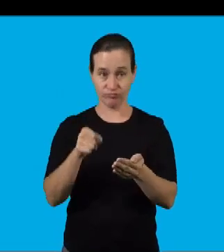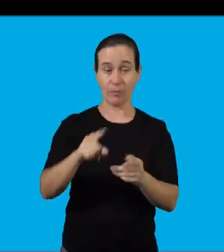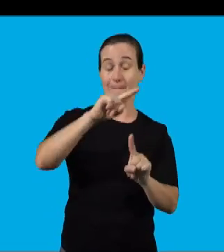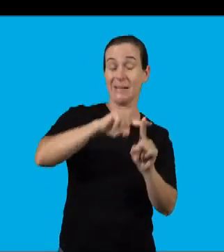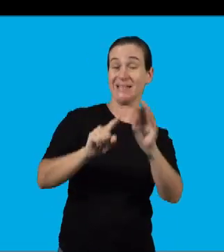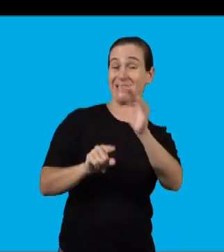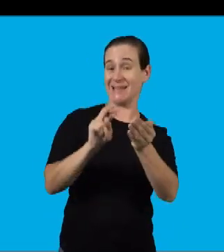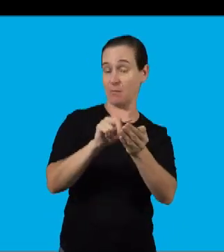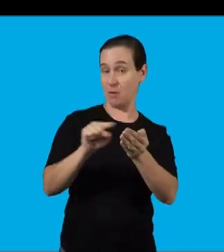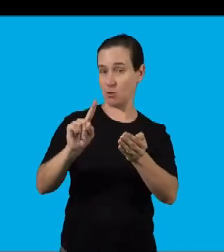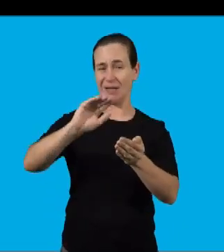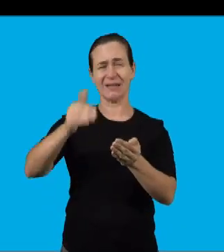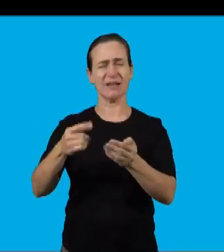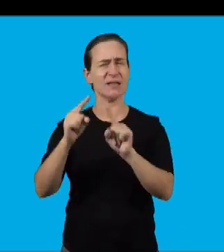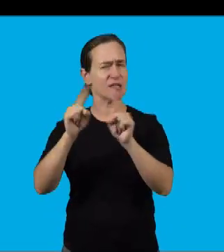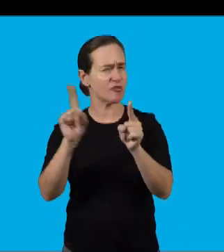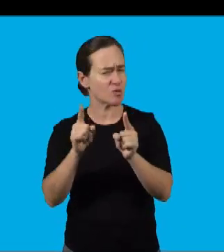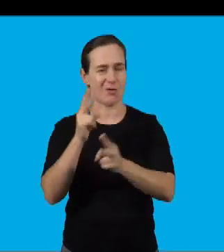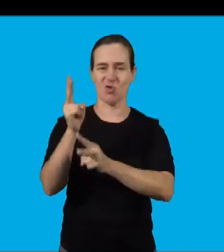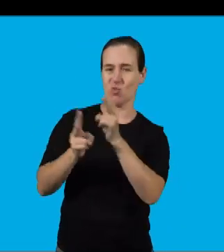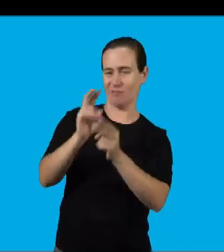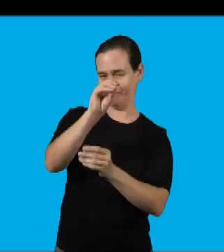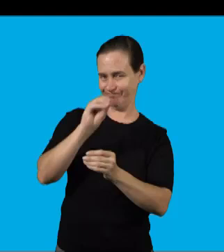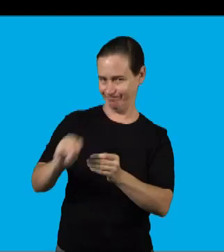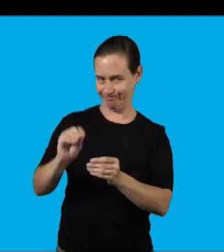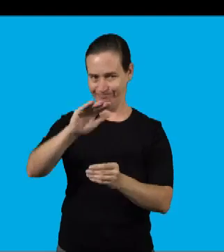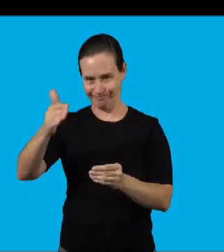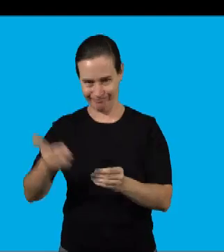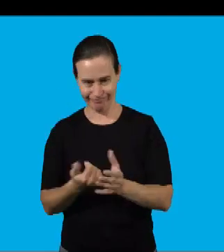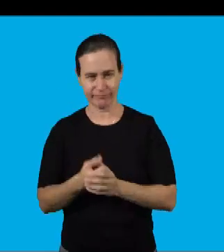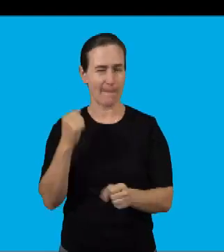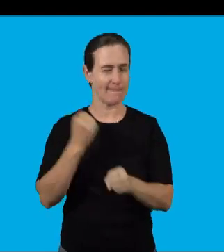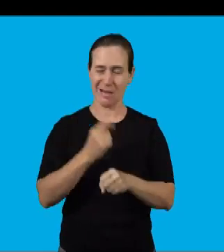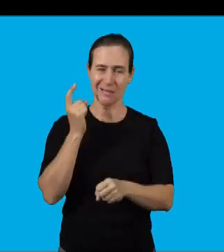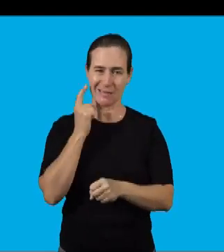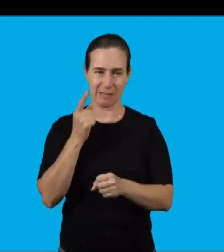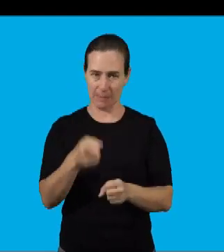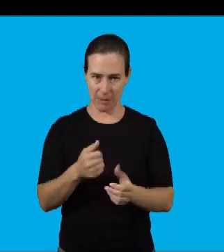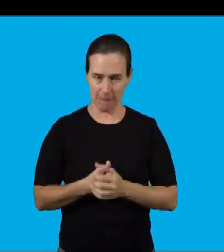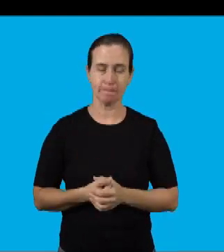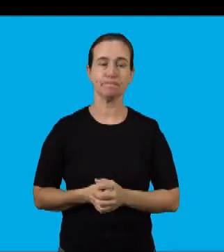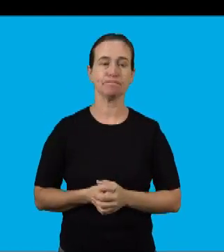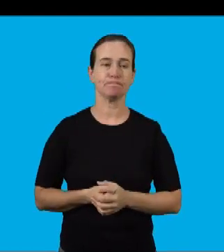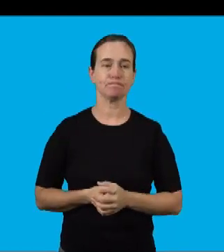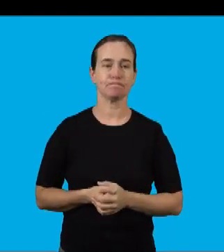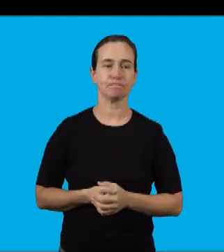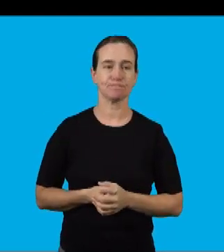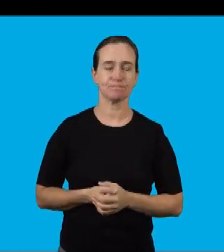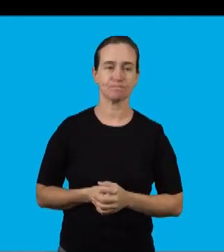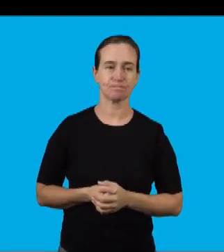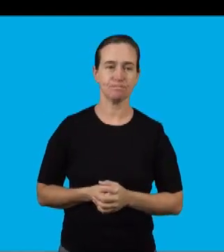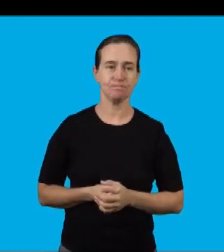n minus 1, and the difference is 12. When we are simplifying that bracket over